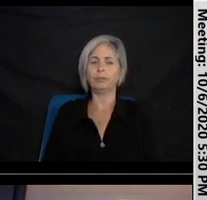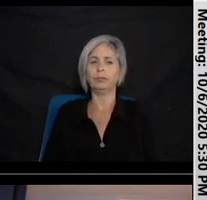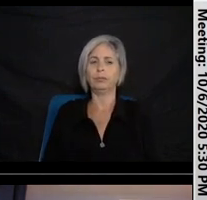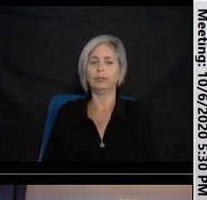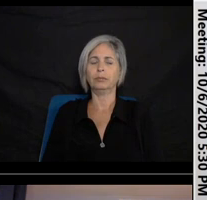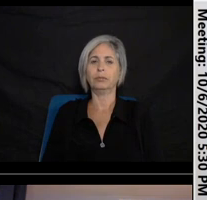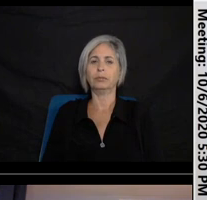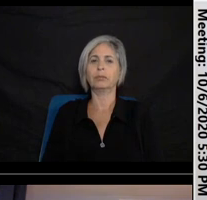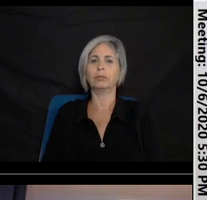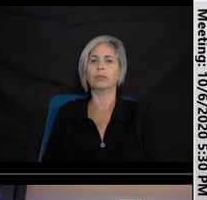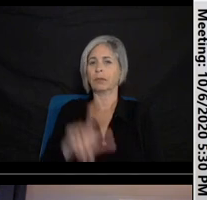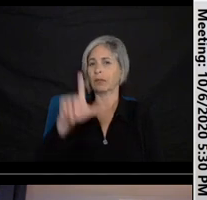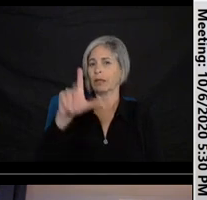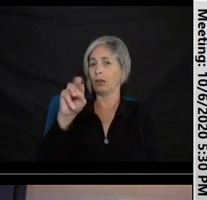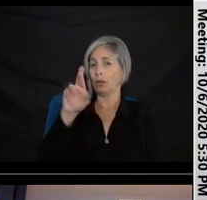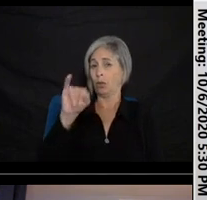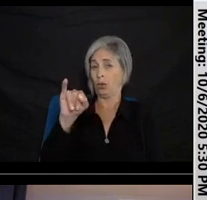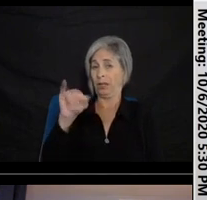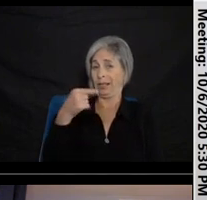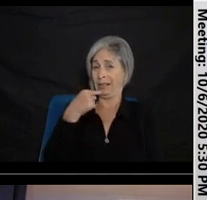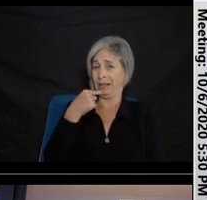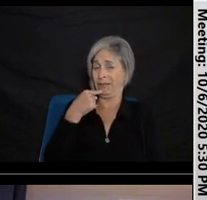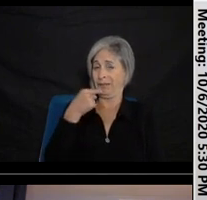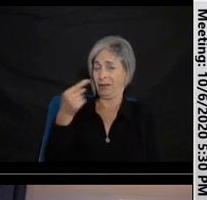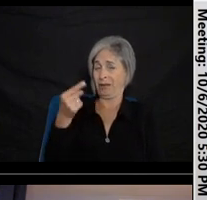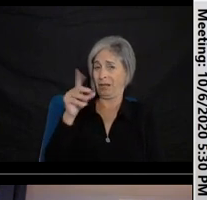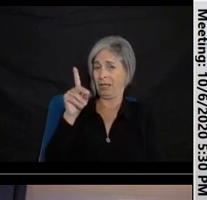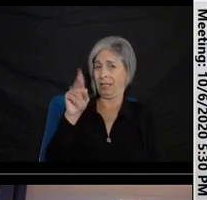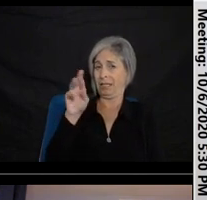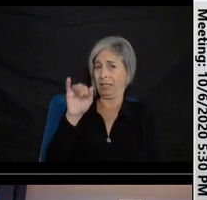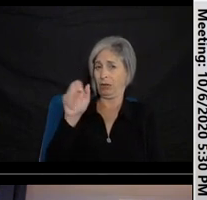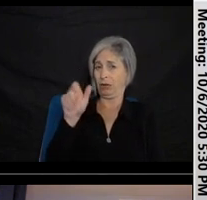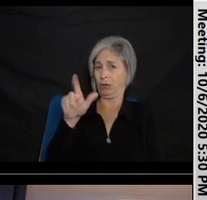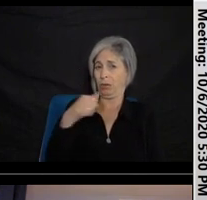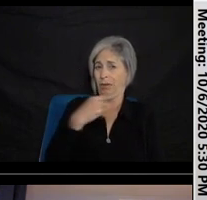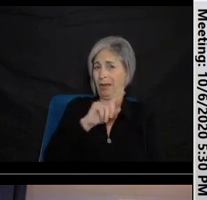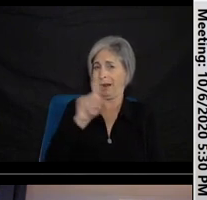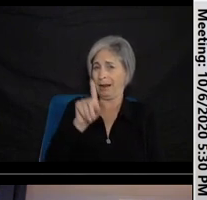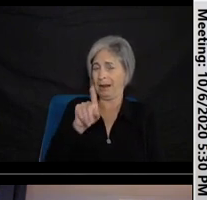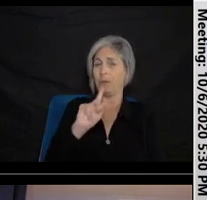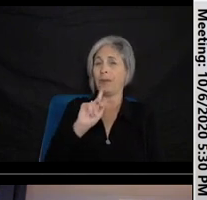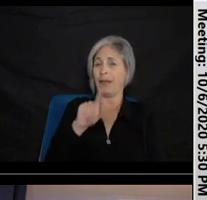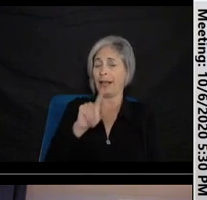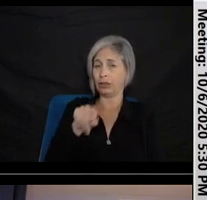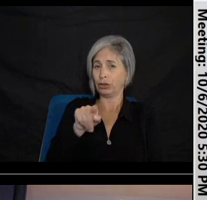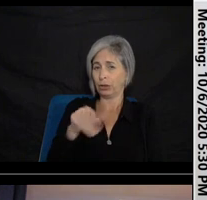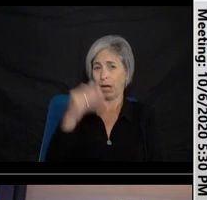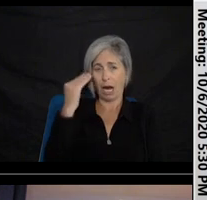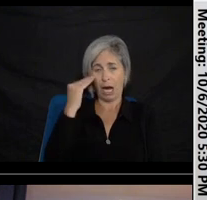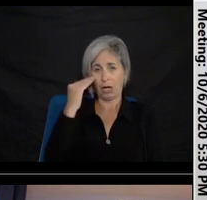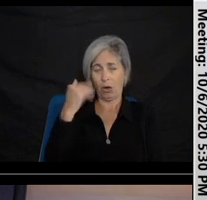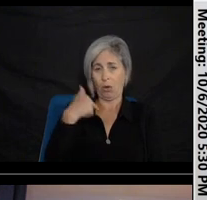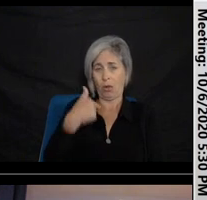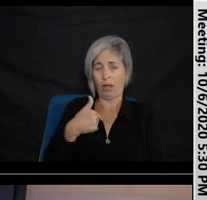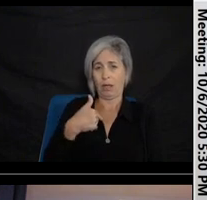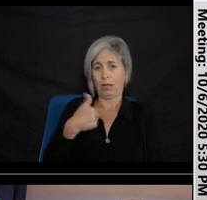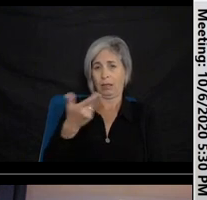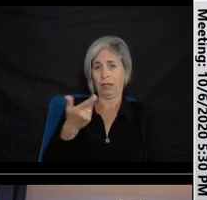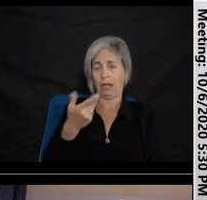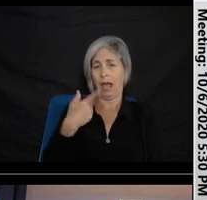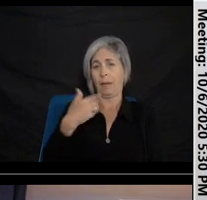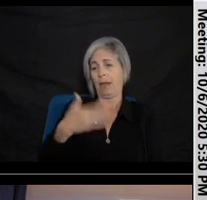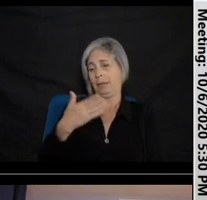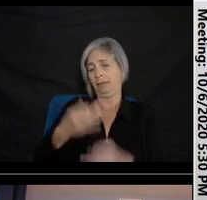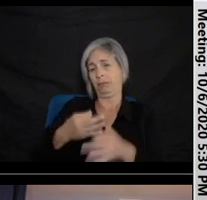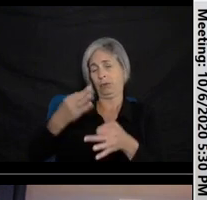I guess, Lori, can you get back with Daryl with that answer? I know that I'd be in favor of delaying it